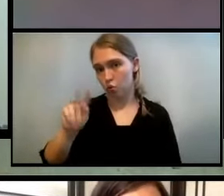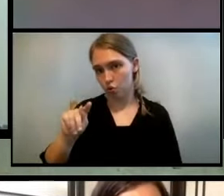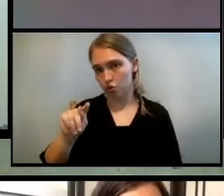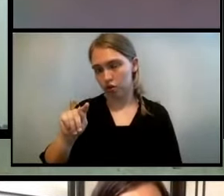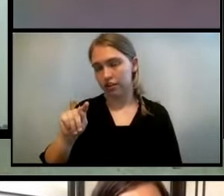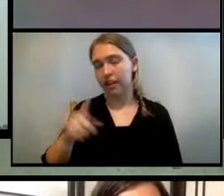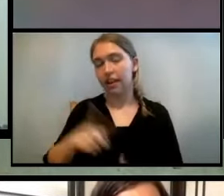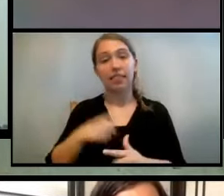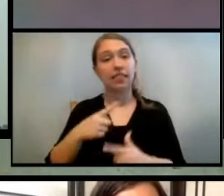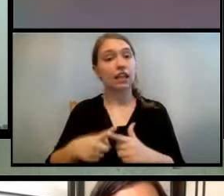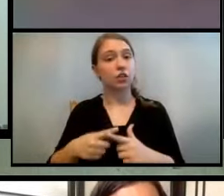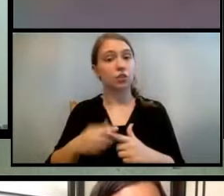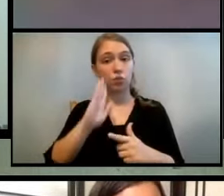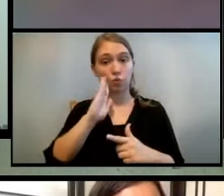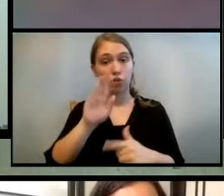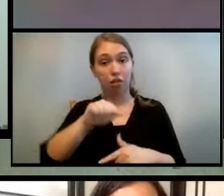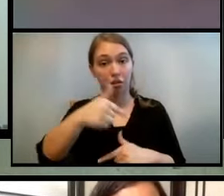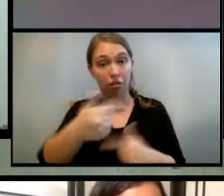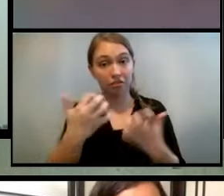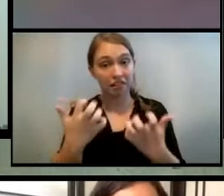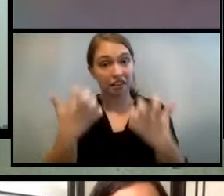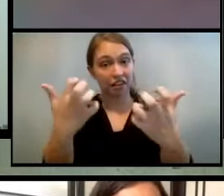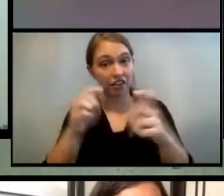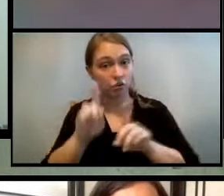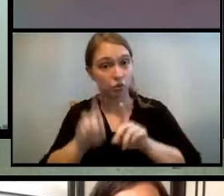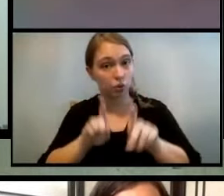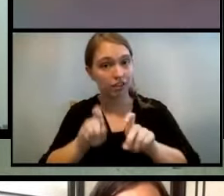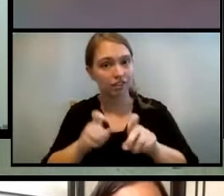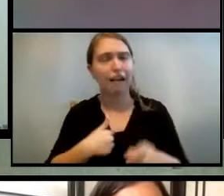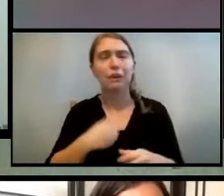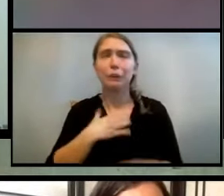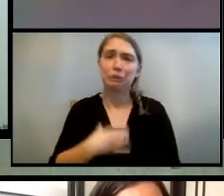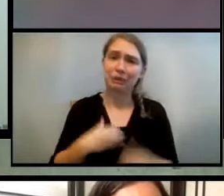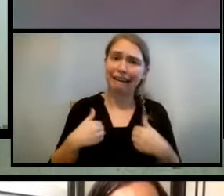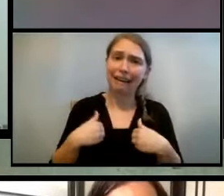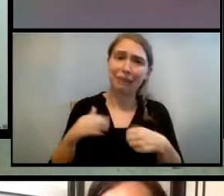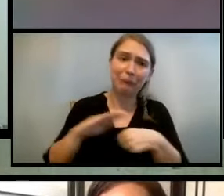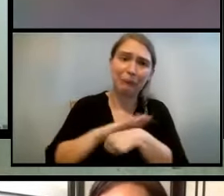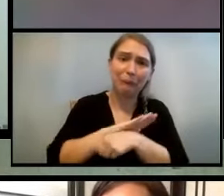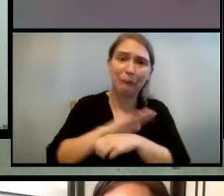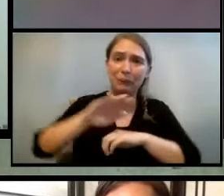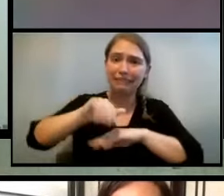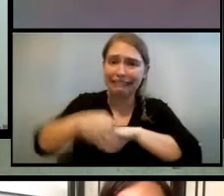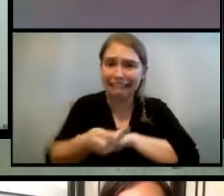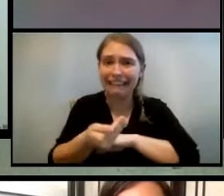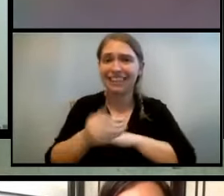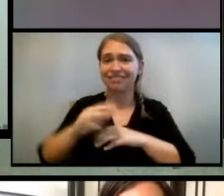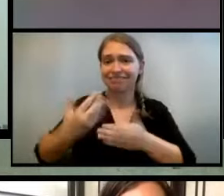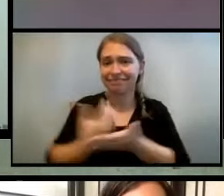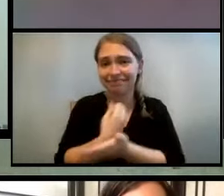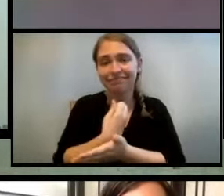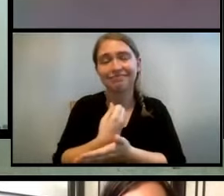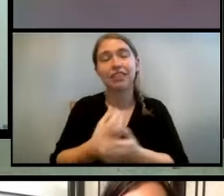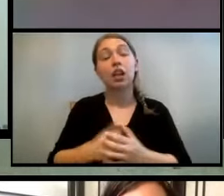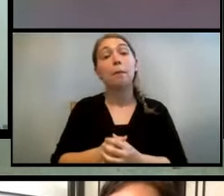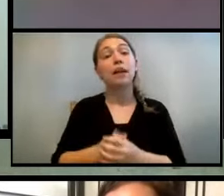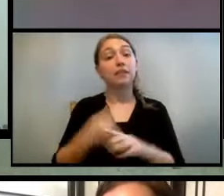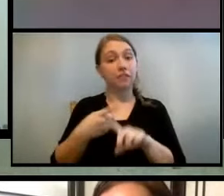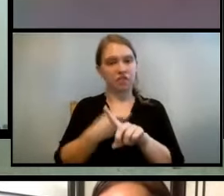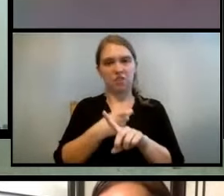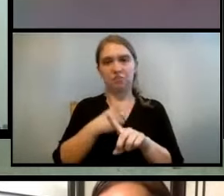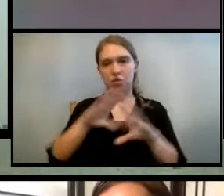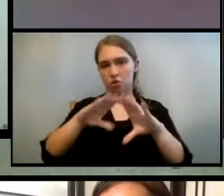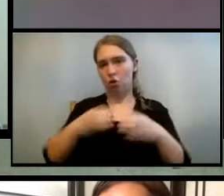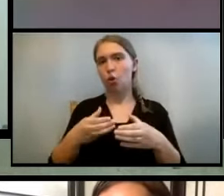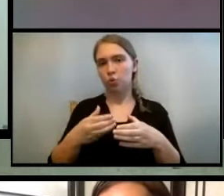getting from the audience. I wish we had, like, the whole night. We have so many great questions. But this is from the cohort, and I'm going to let Scott